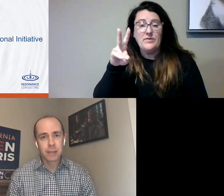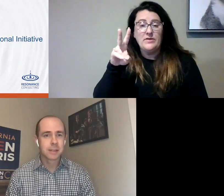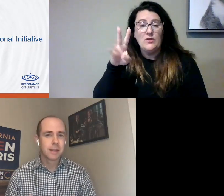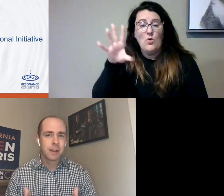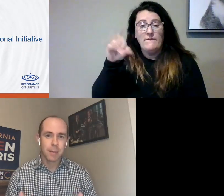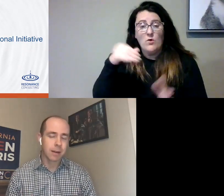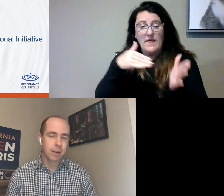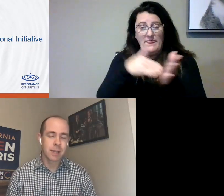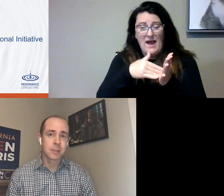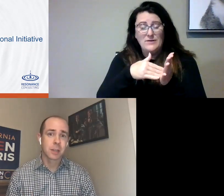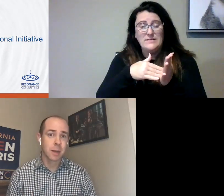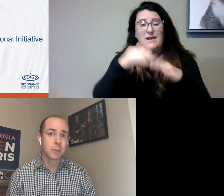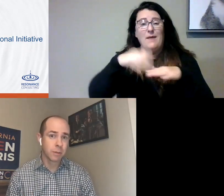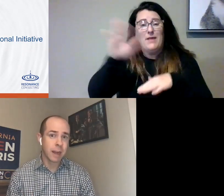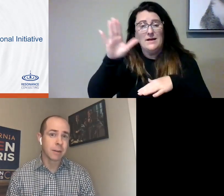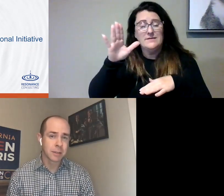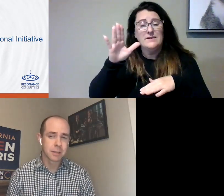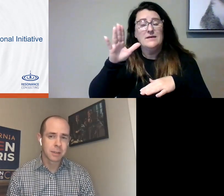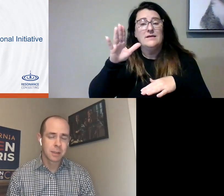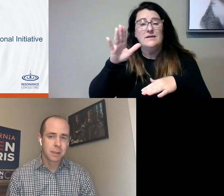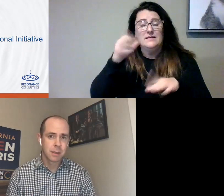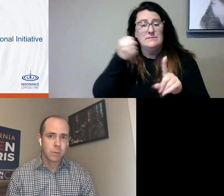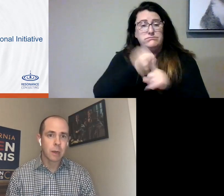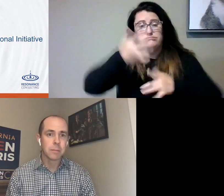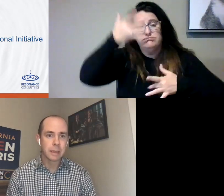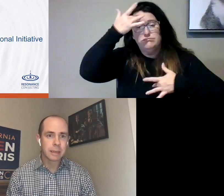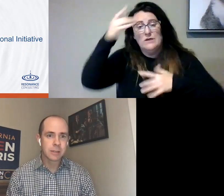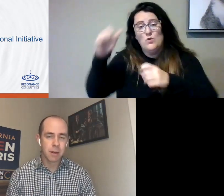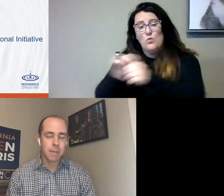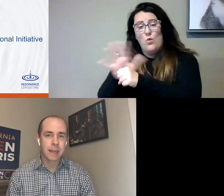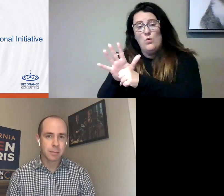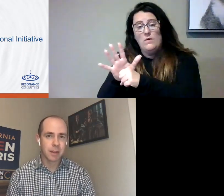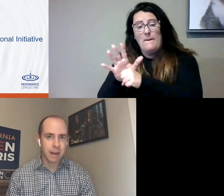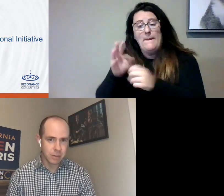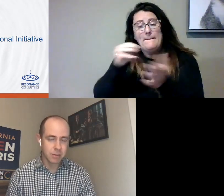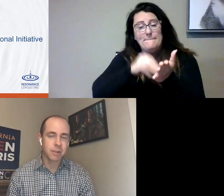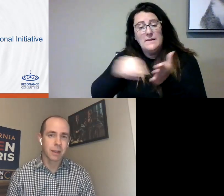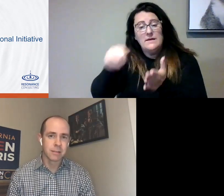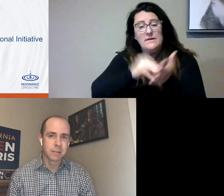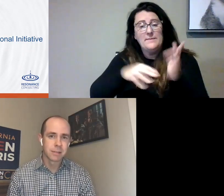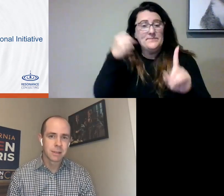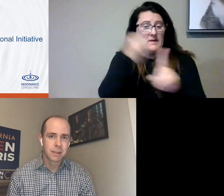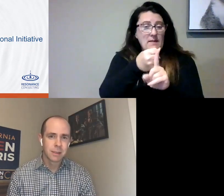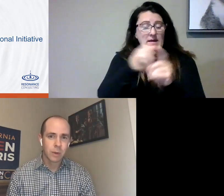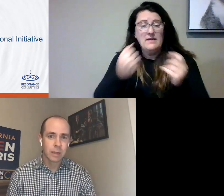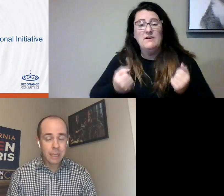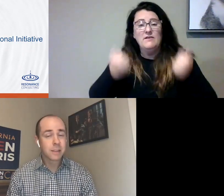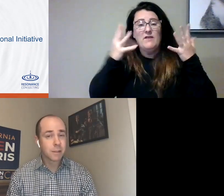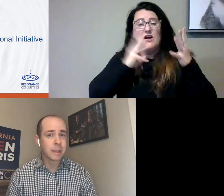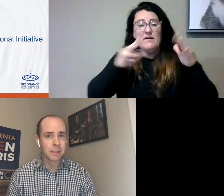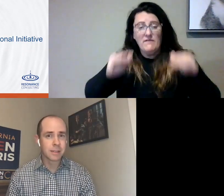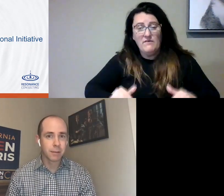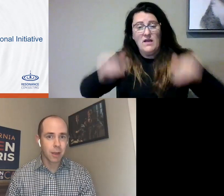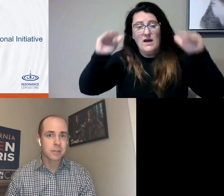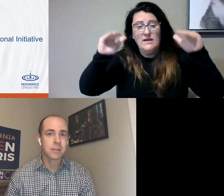240,000 plus Americans have succumbed to a virus, while millions are impacted by fires and floods, while tens